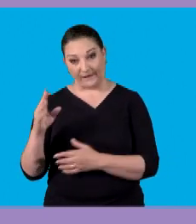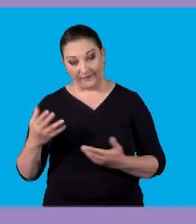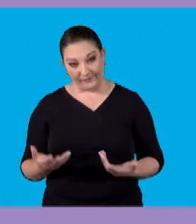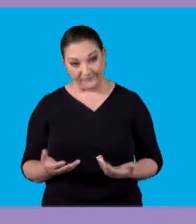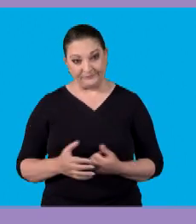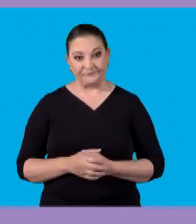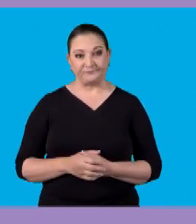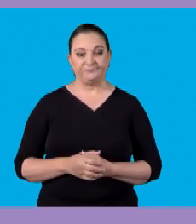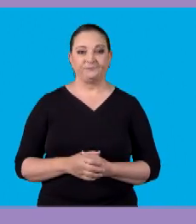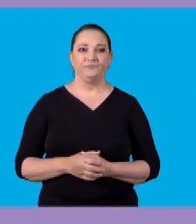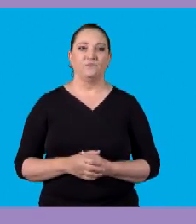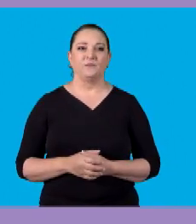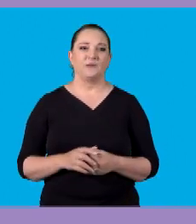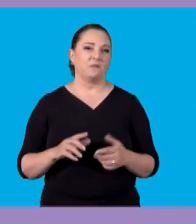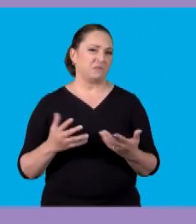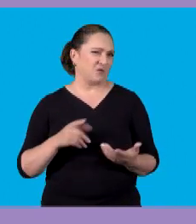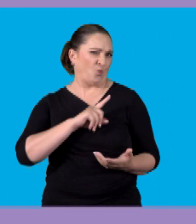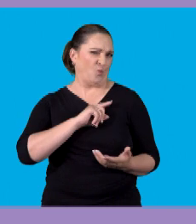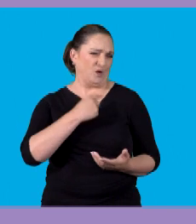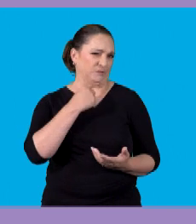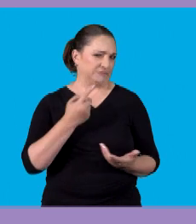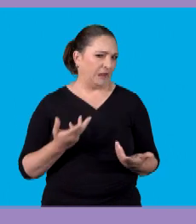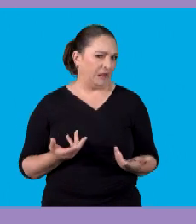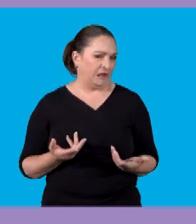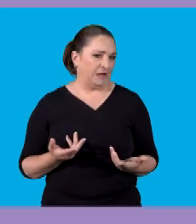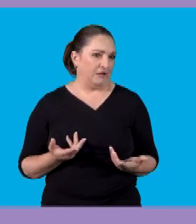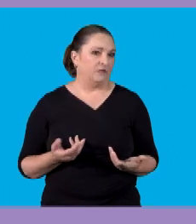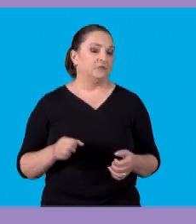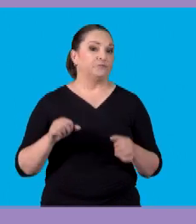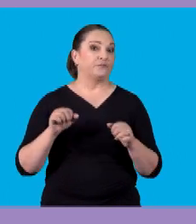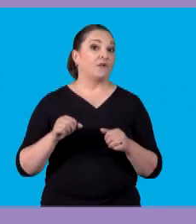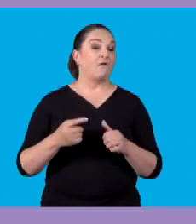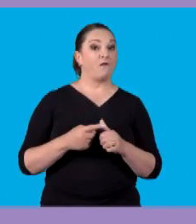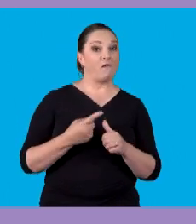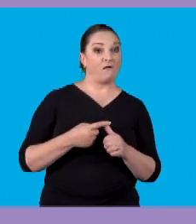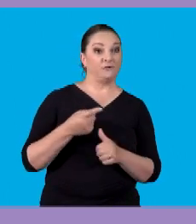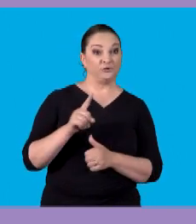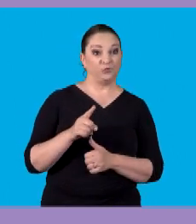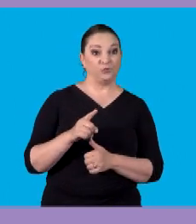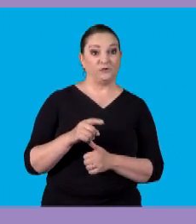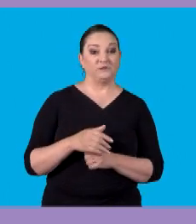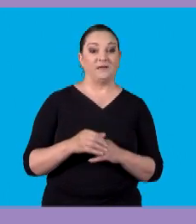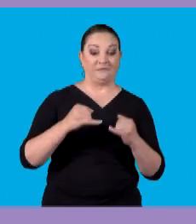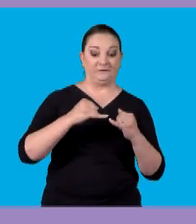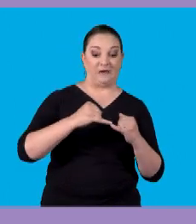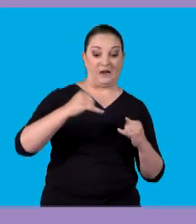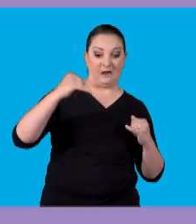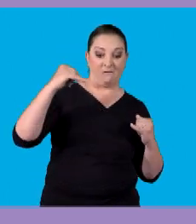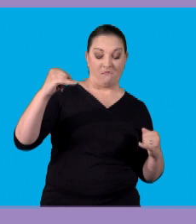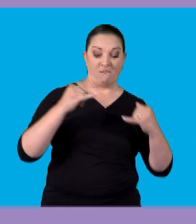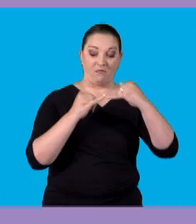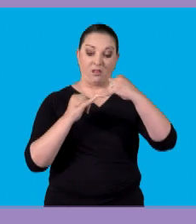DB. And what reason do we have for that? Our reason will then be that the